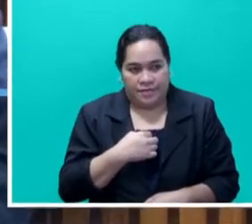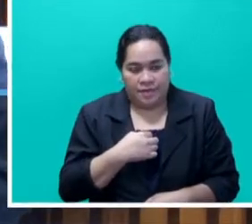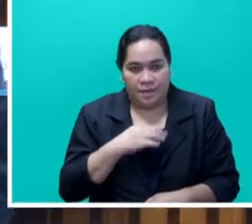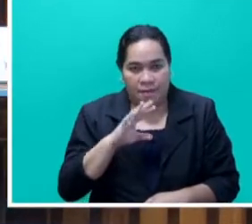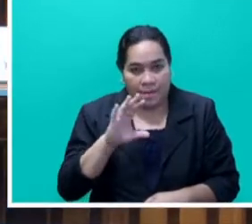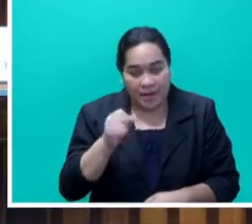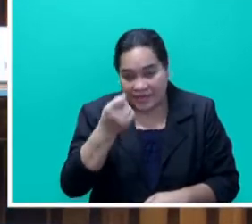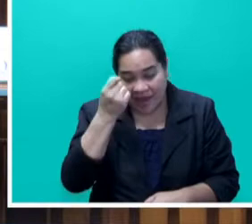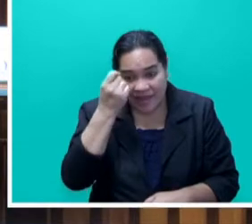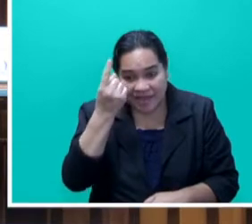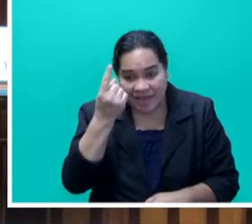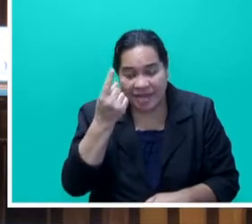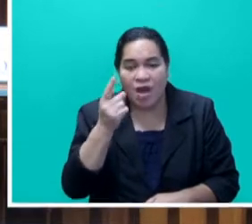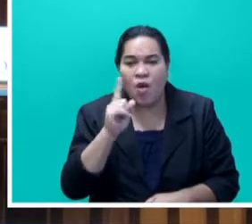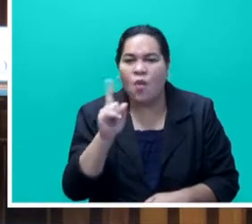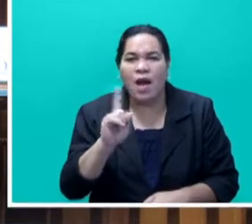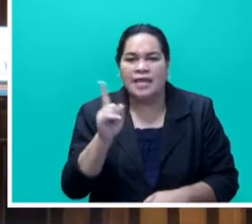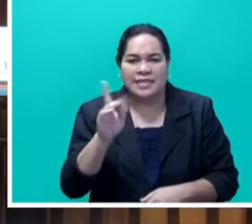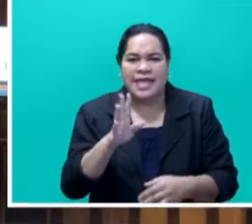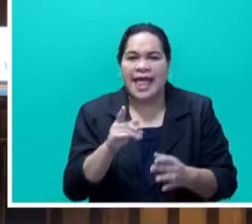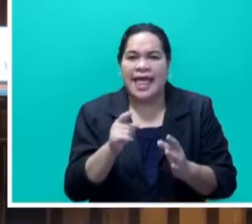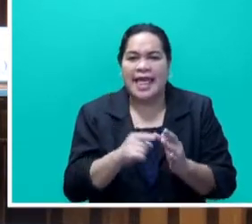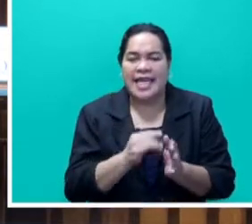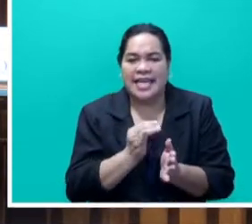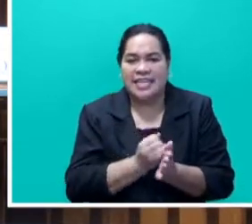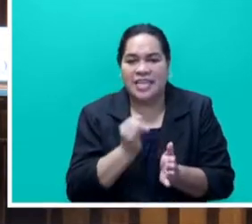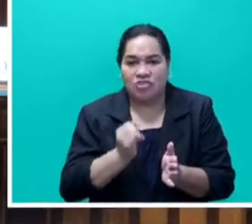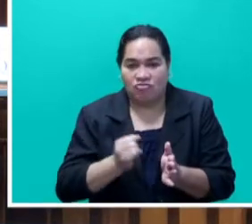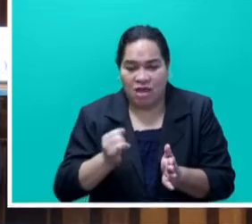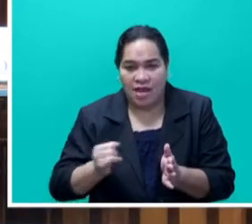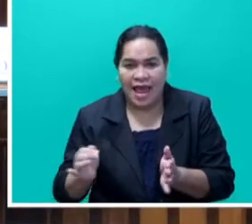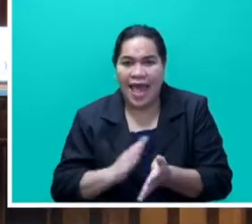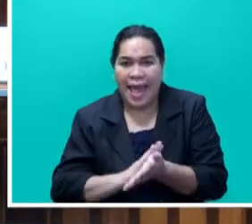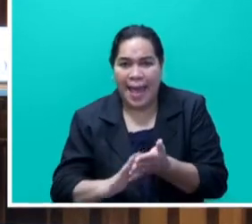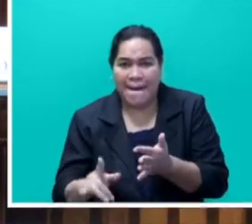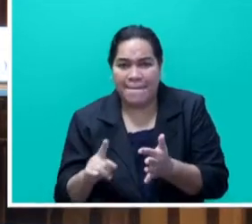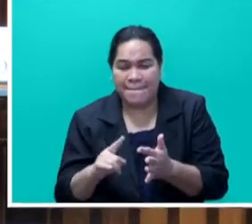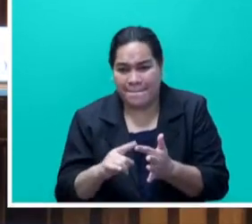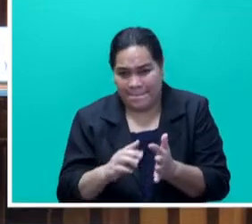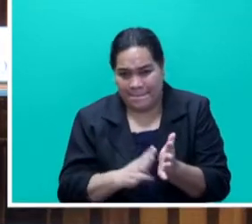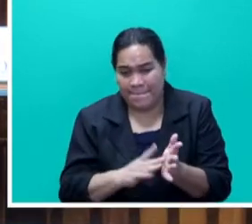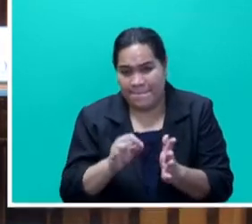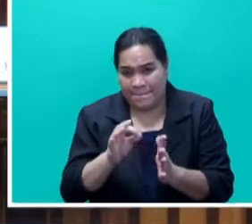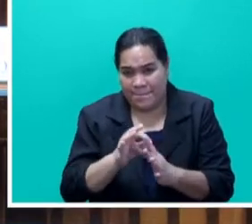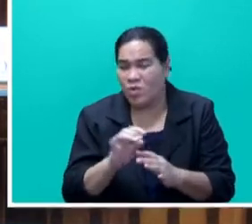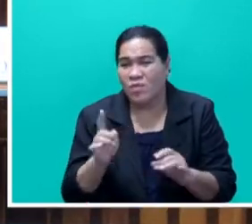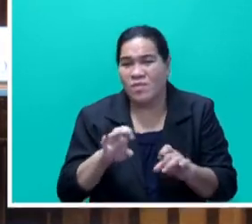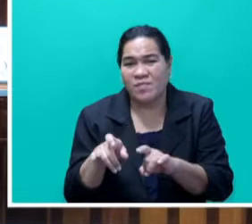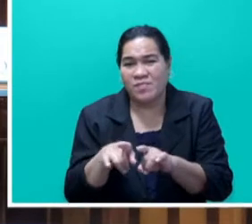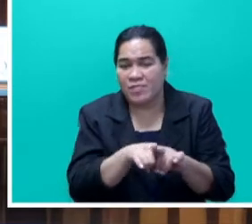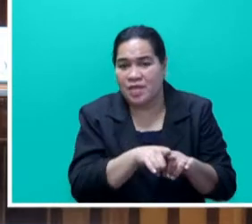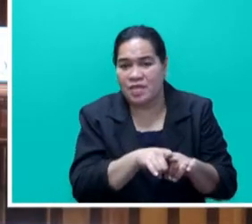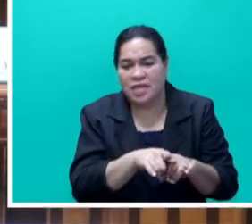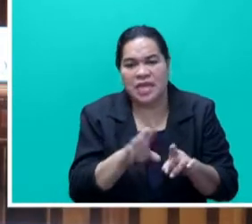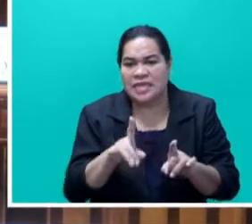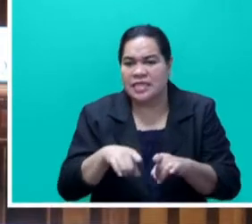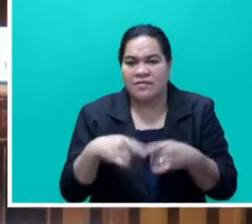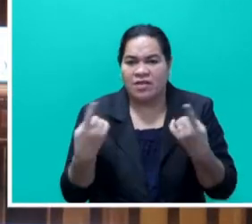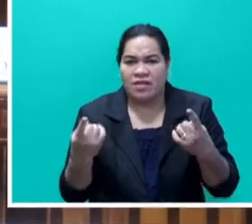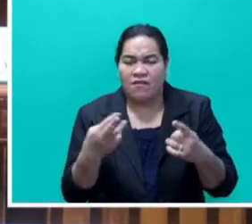understand what industrial hemp is all about. Mr. Speaker, sir, industrial hemp is different to what we call medicinal